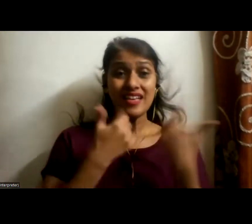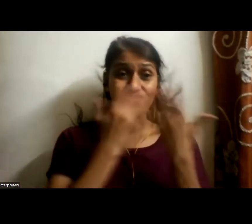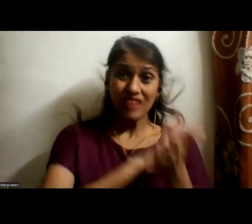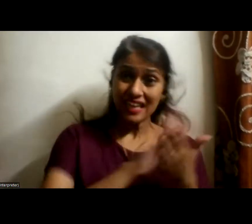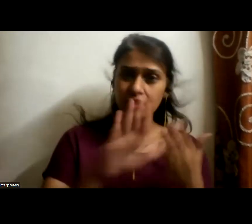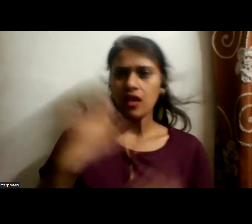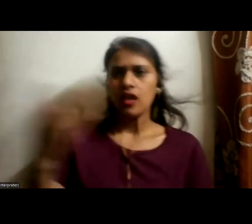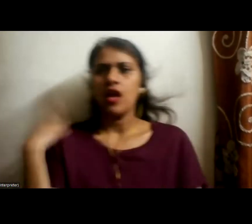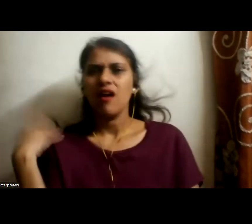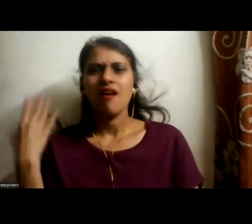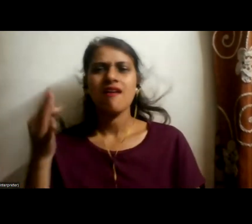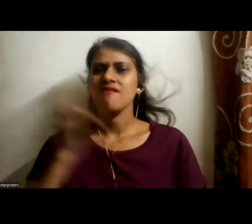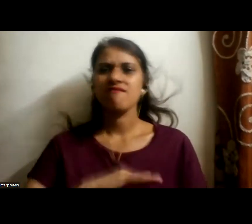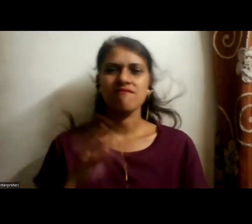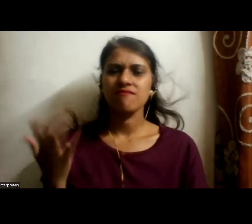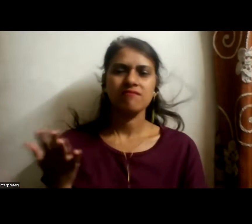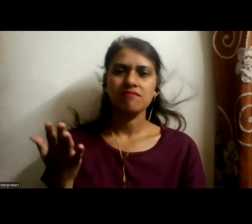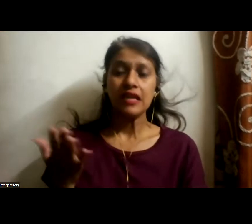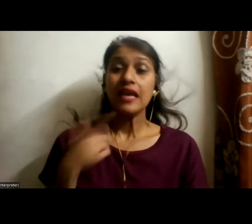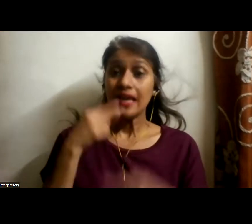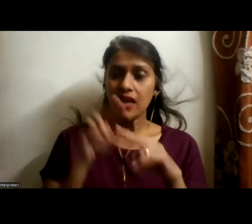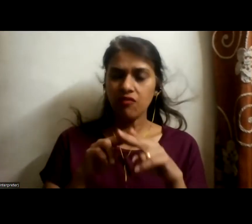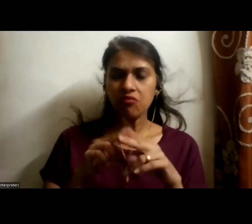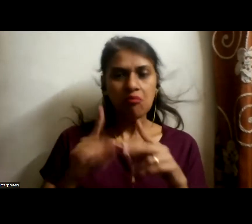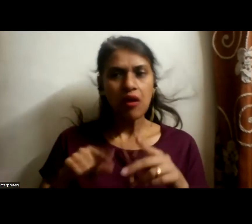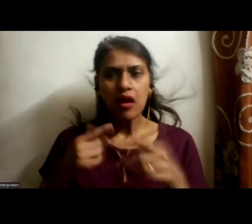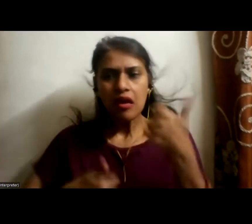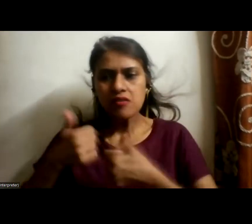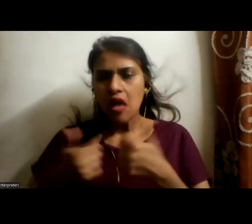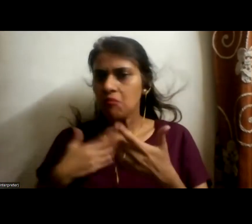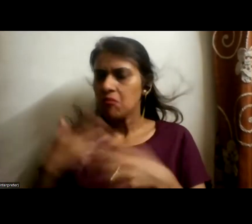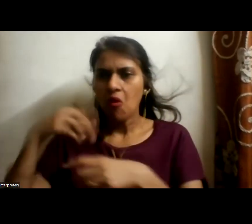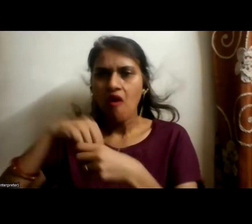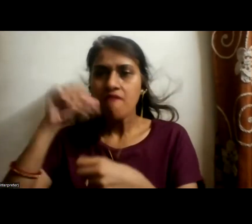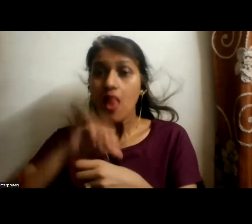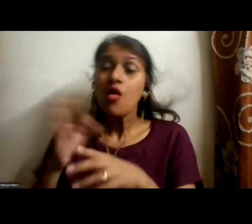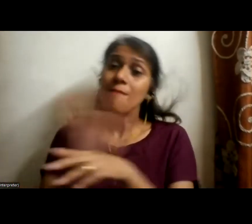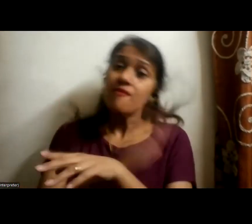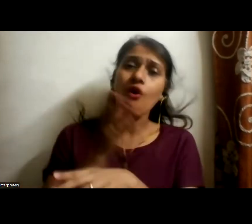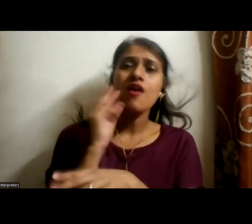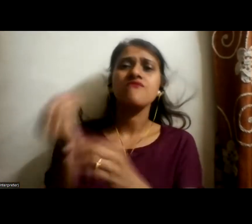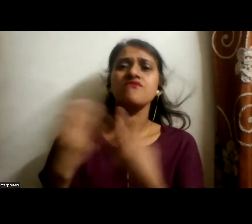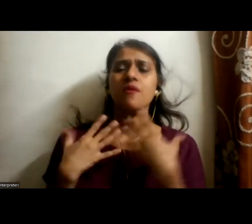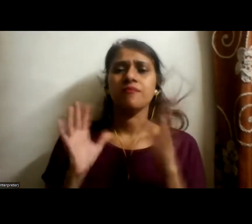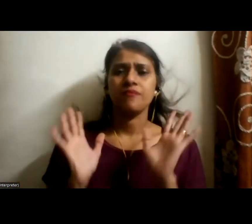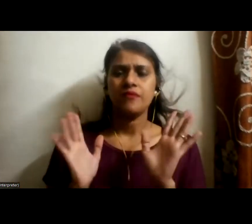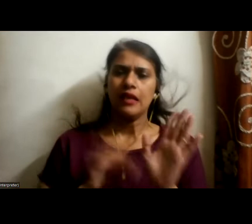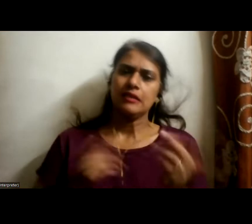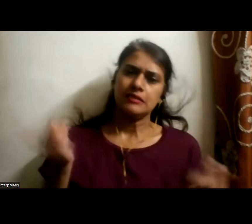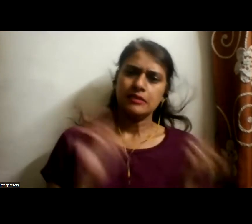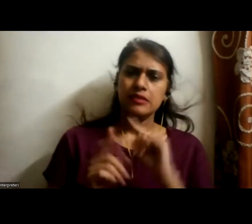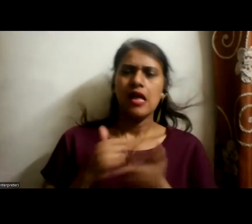cannot reschedule. So whoever has missed the test now, and I don't think we can reschedule it. And for those who have